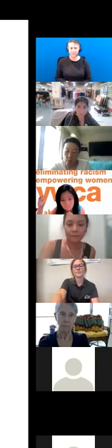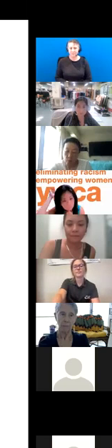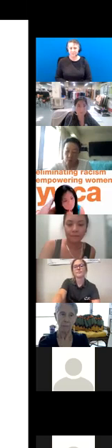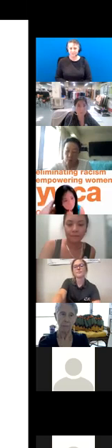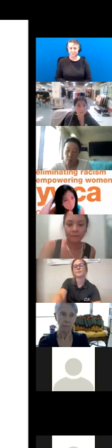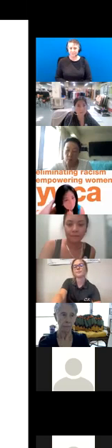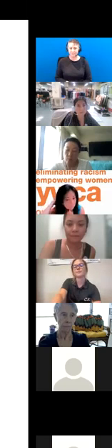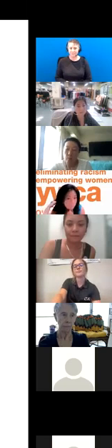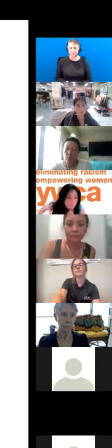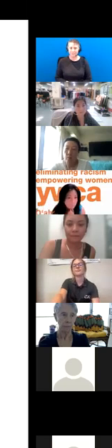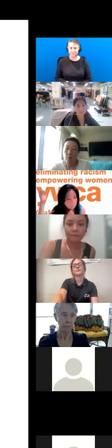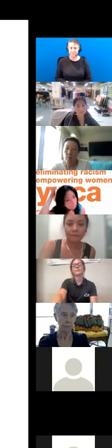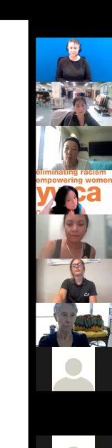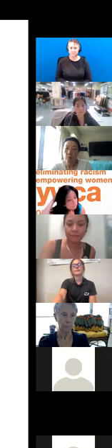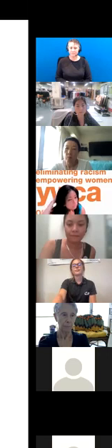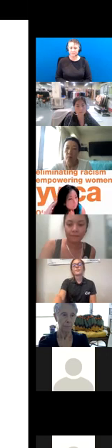environment.